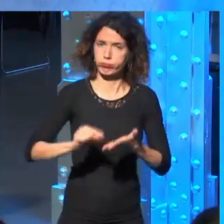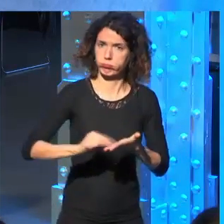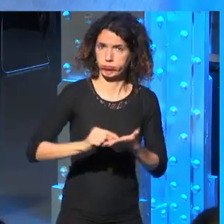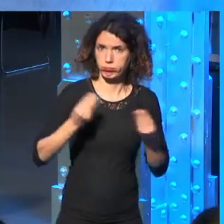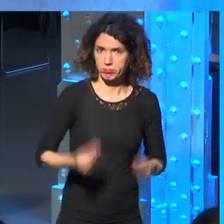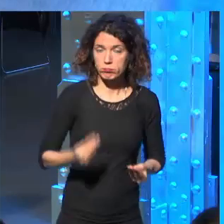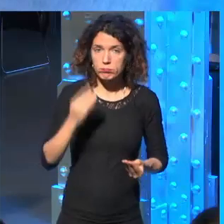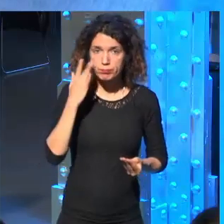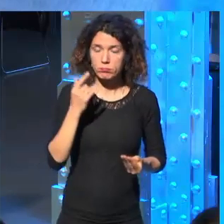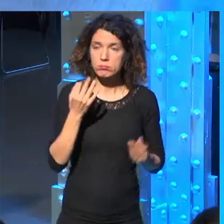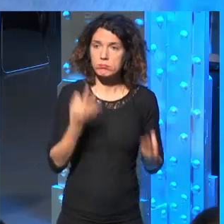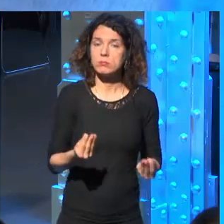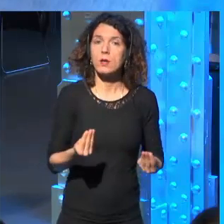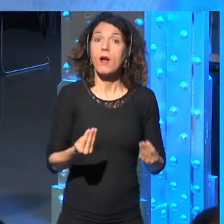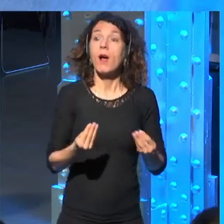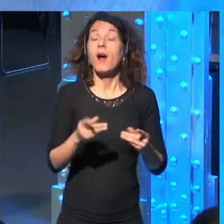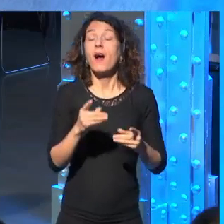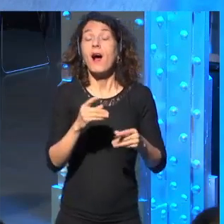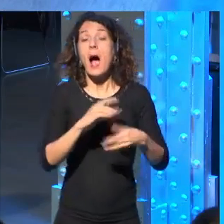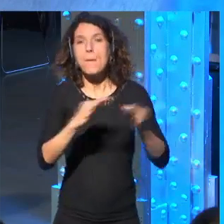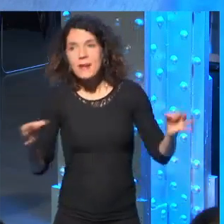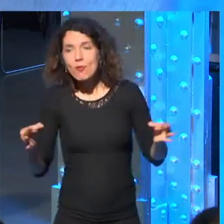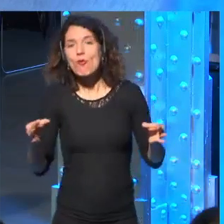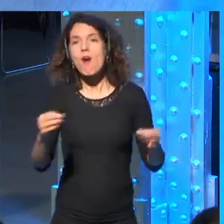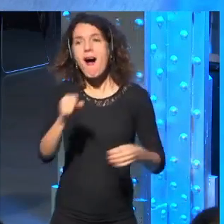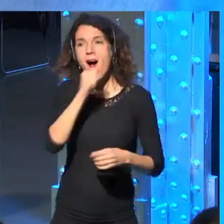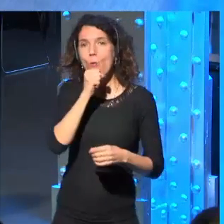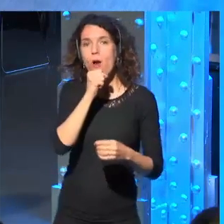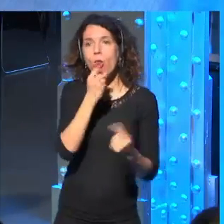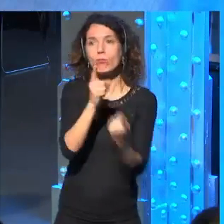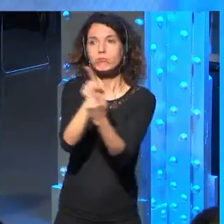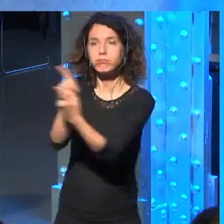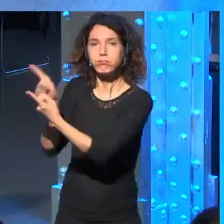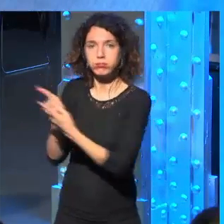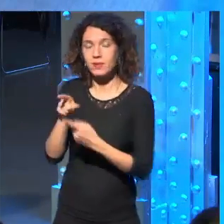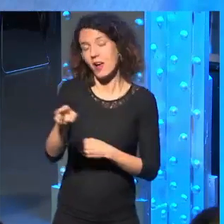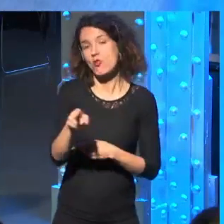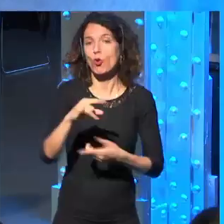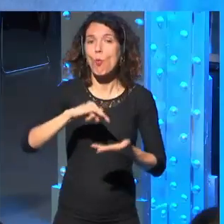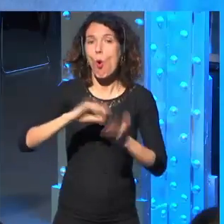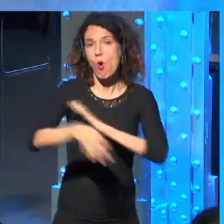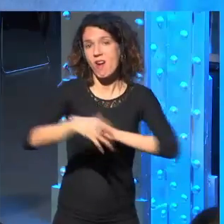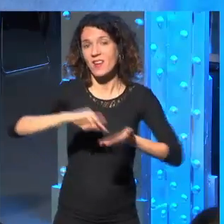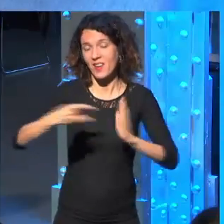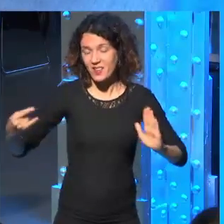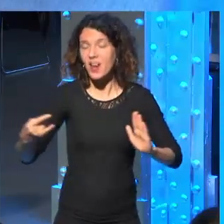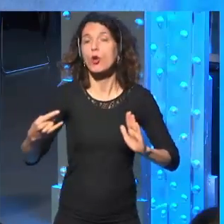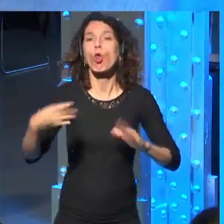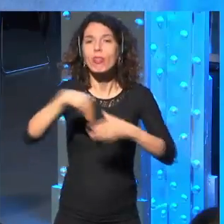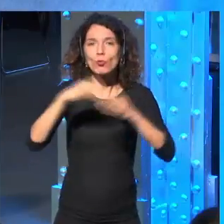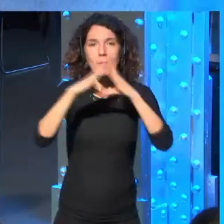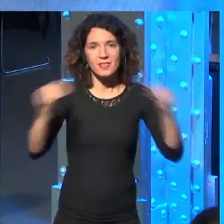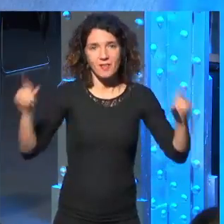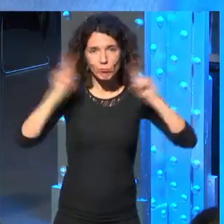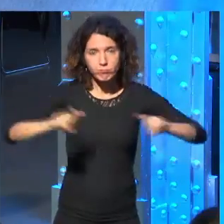grandfather's friends, who were civil engineers and teaching at the university, and they were all retired. Now, the other day,